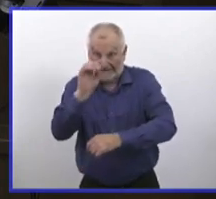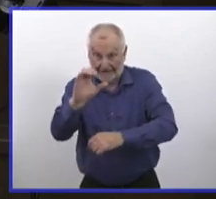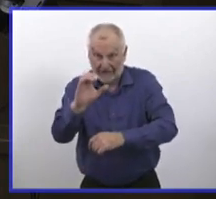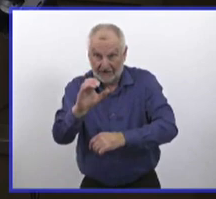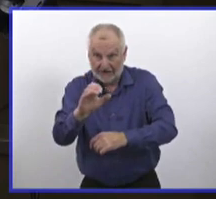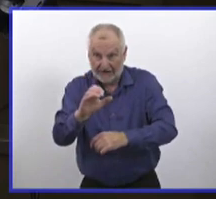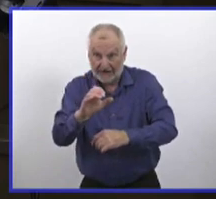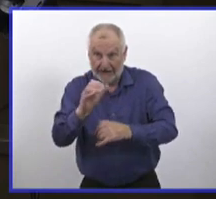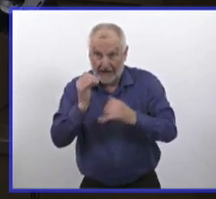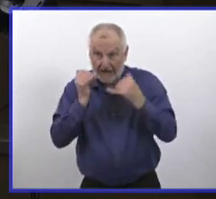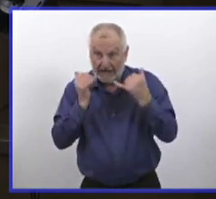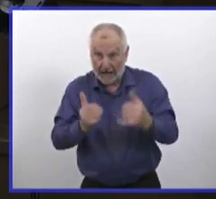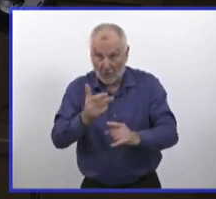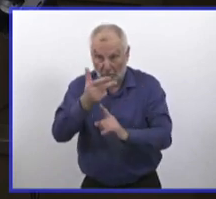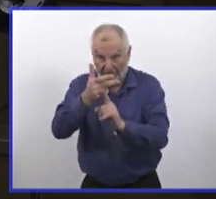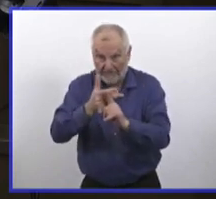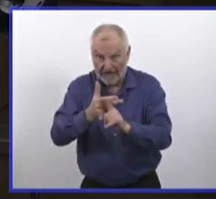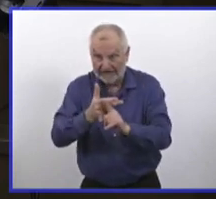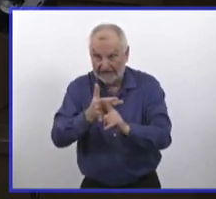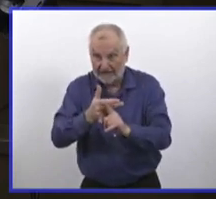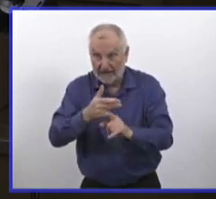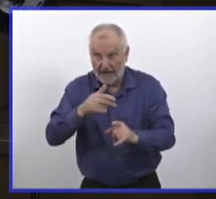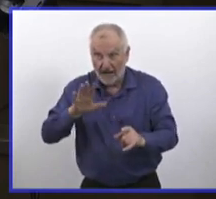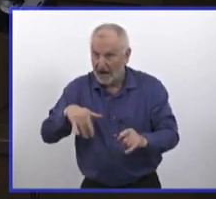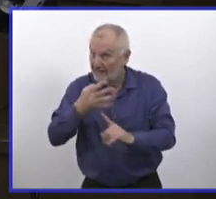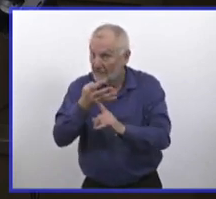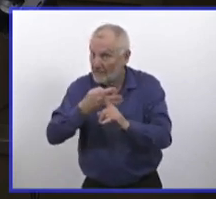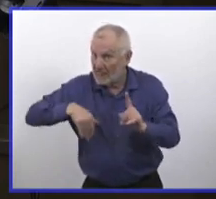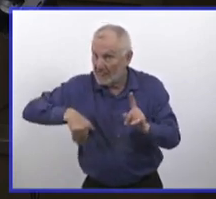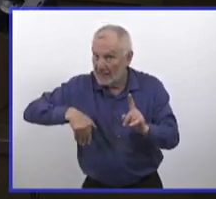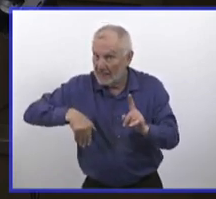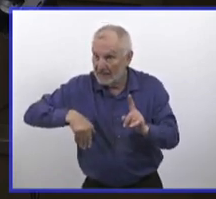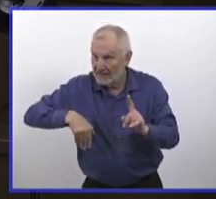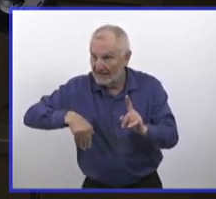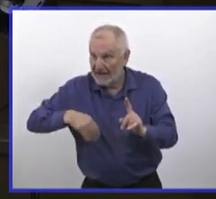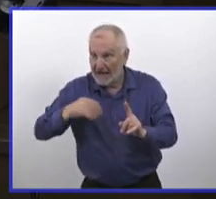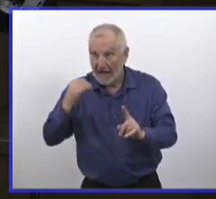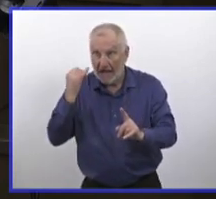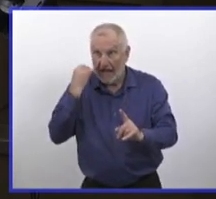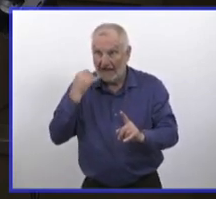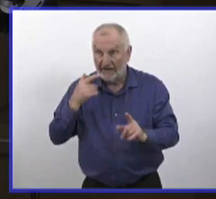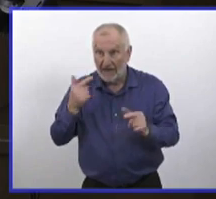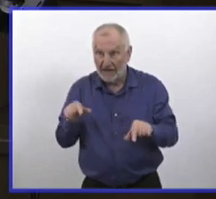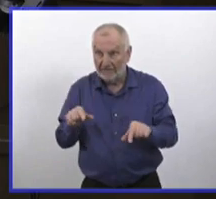there be repercussions for the province if this experiment, as some people are calling it, fails?